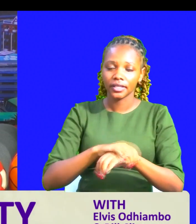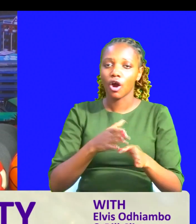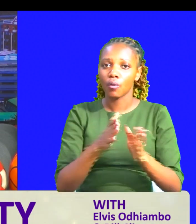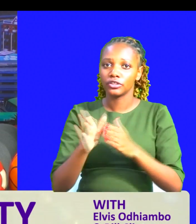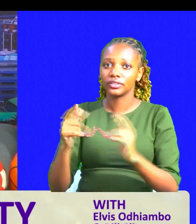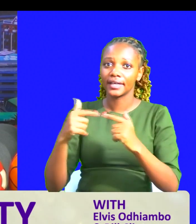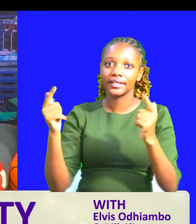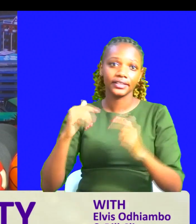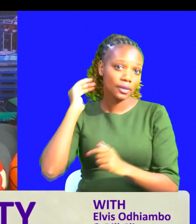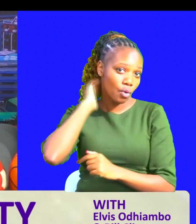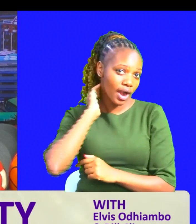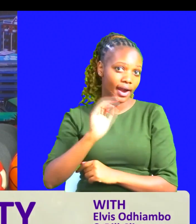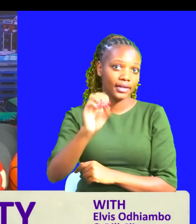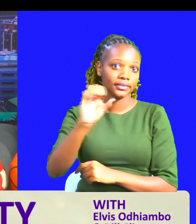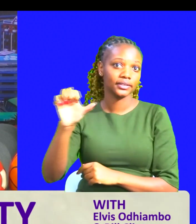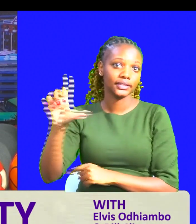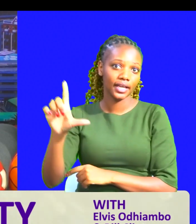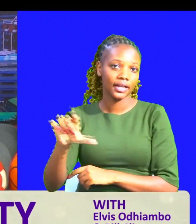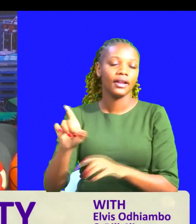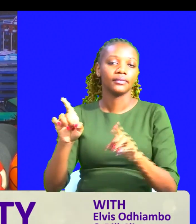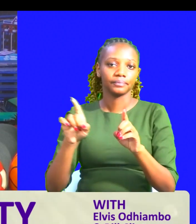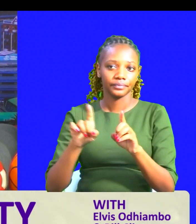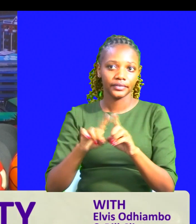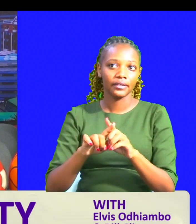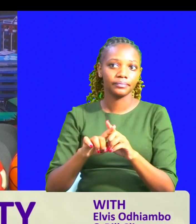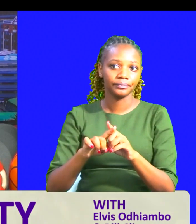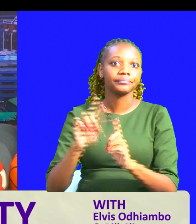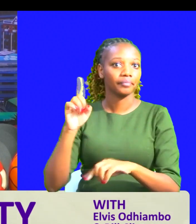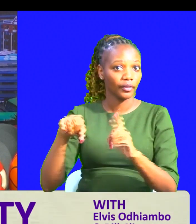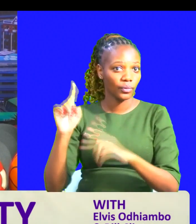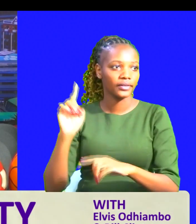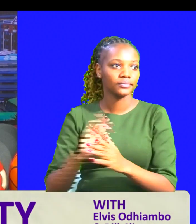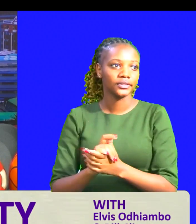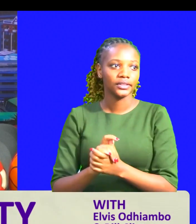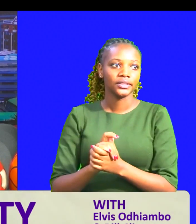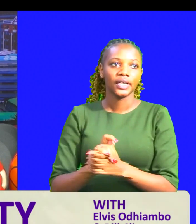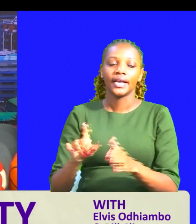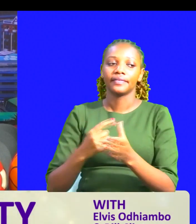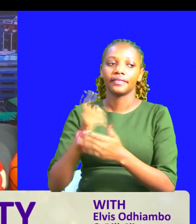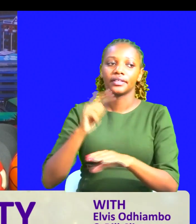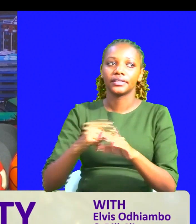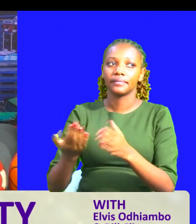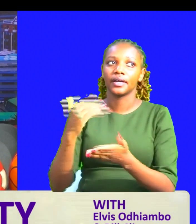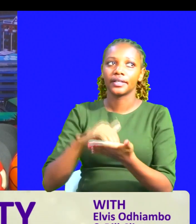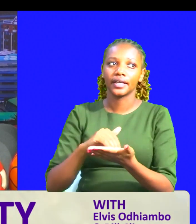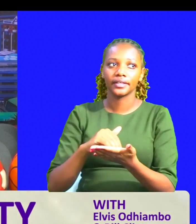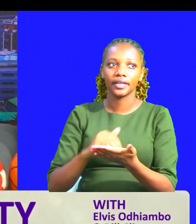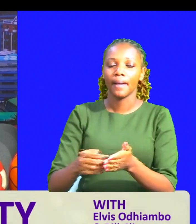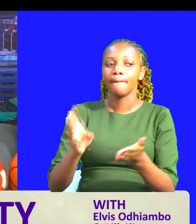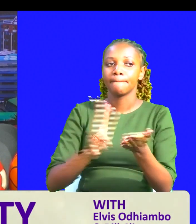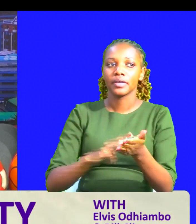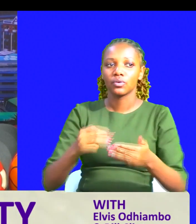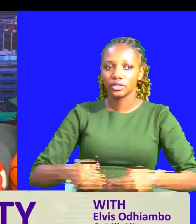against Muranga Seal, and waka survive relegation this time, that time, and this time again against Migori Youth,